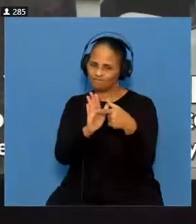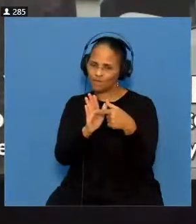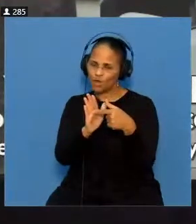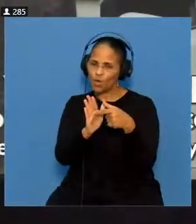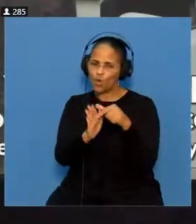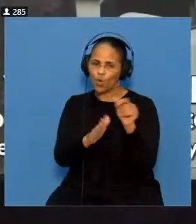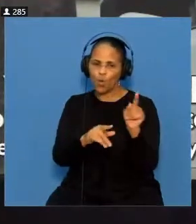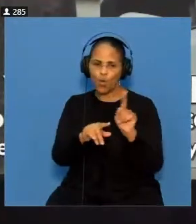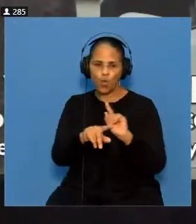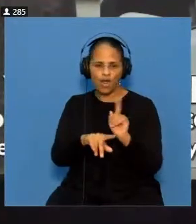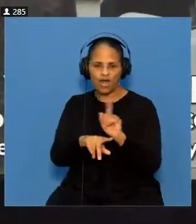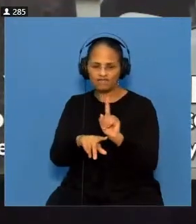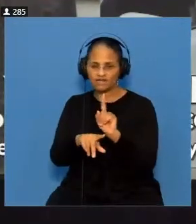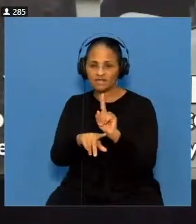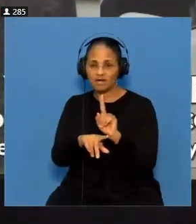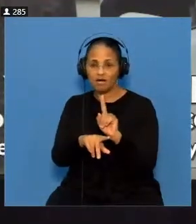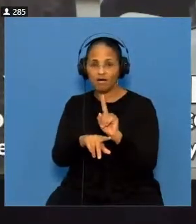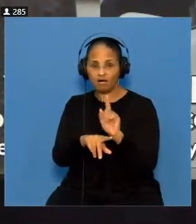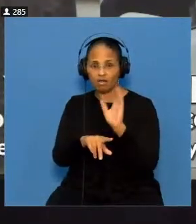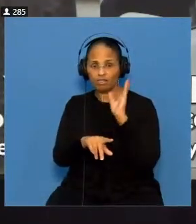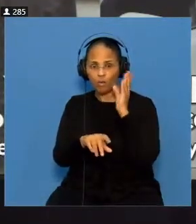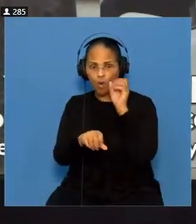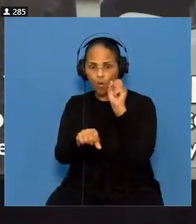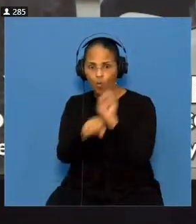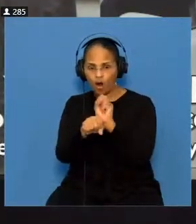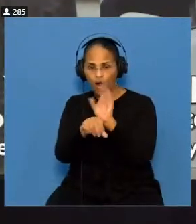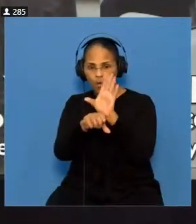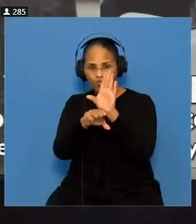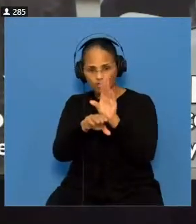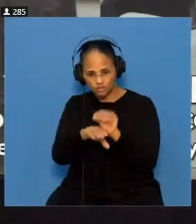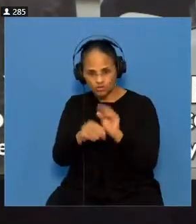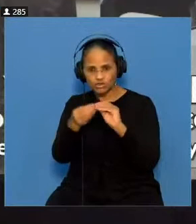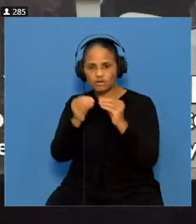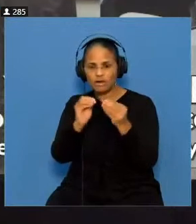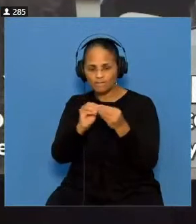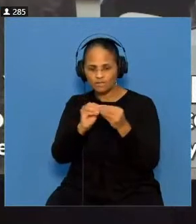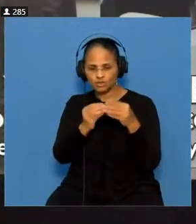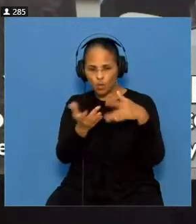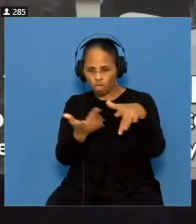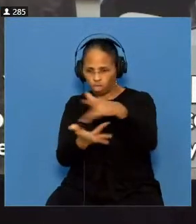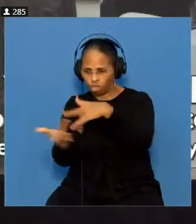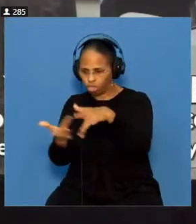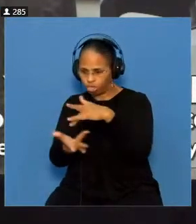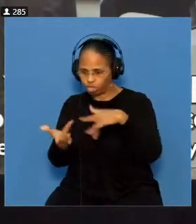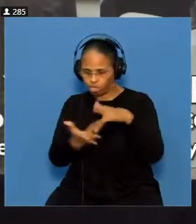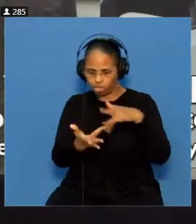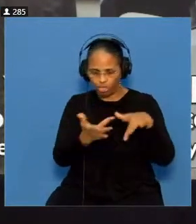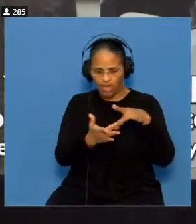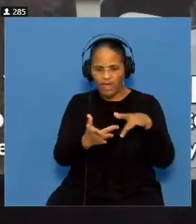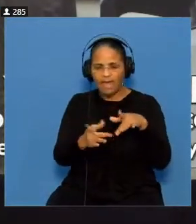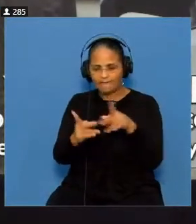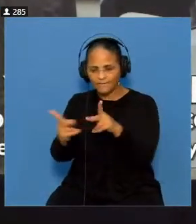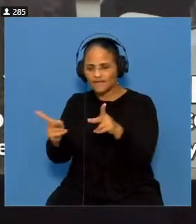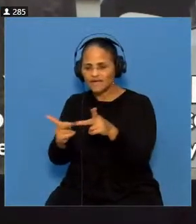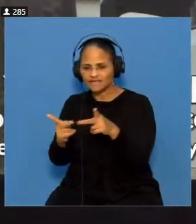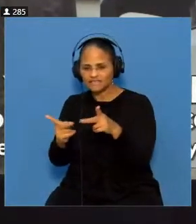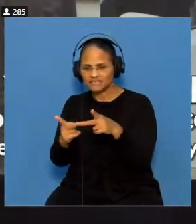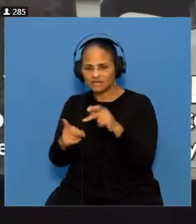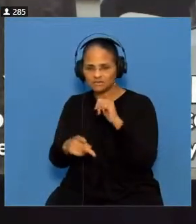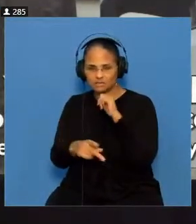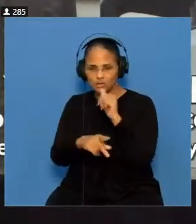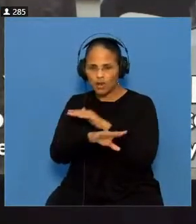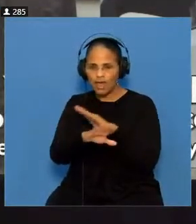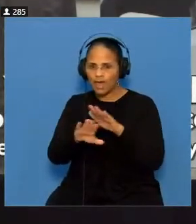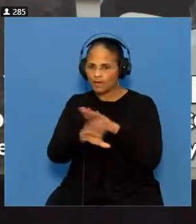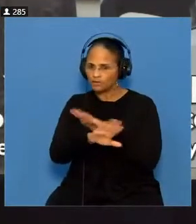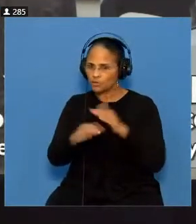they are to work. You reduce the amount of opportunities that people have to mix. There's certainly in places where people are unmasked,